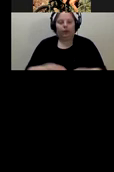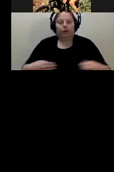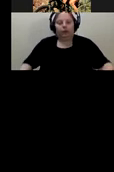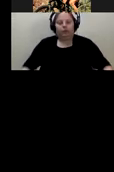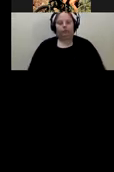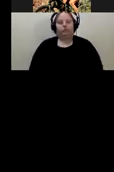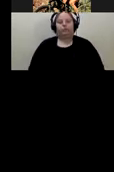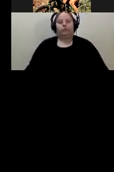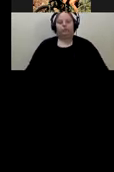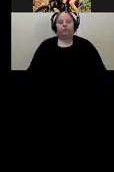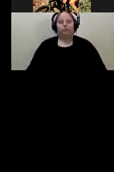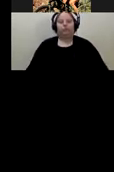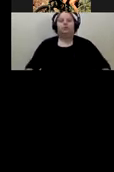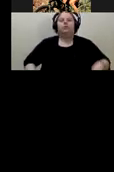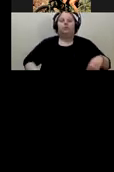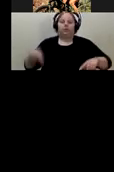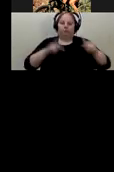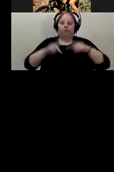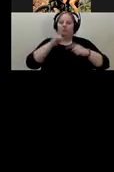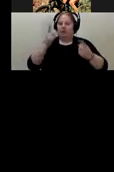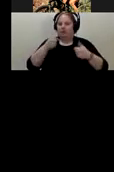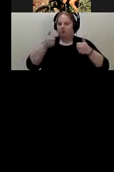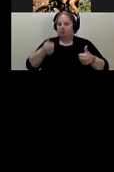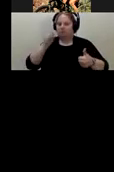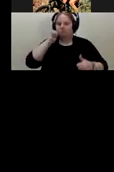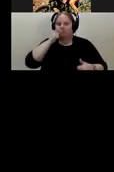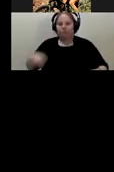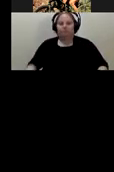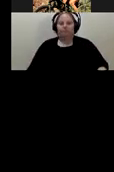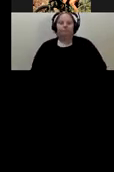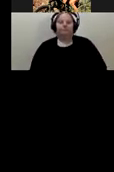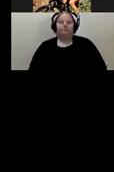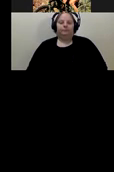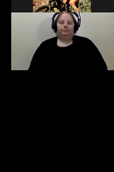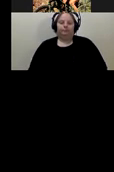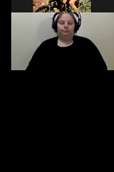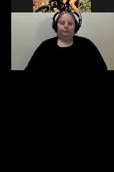All right, we've got people coming in and answering here. That's very exciting.